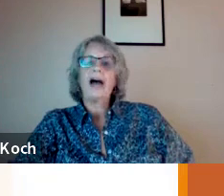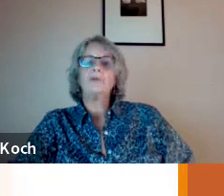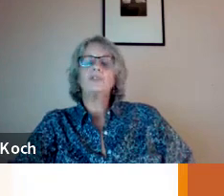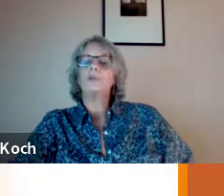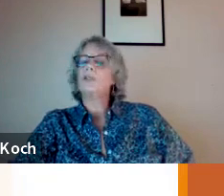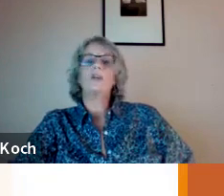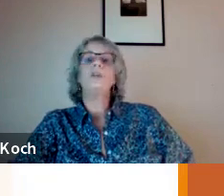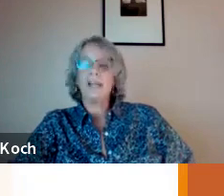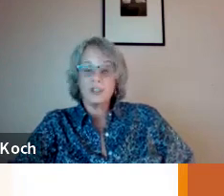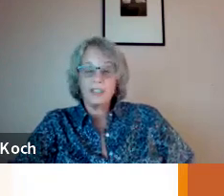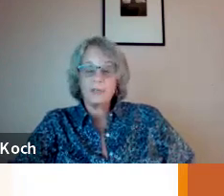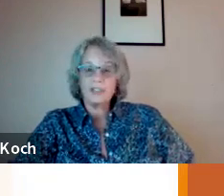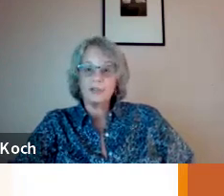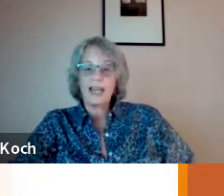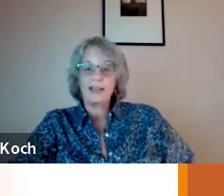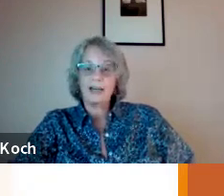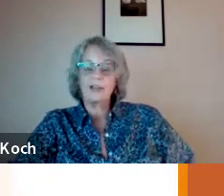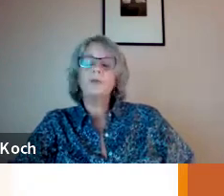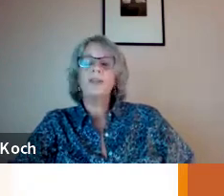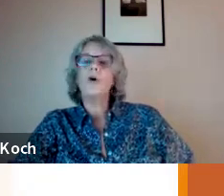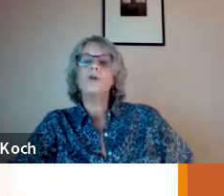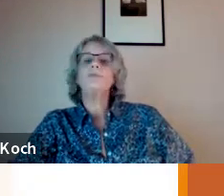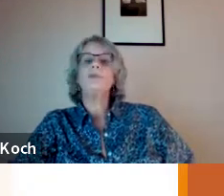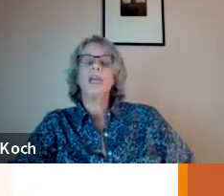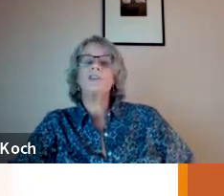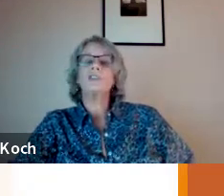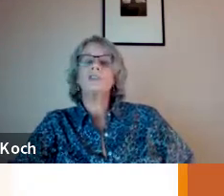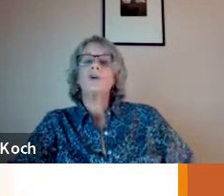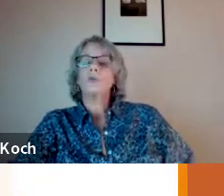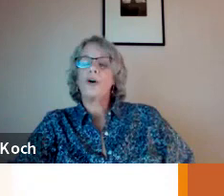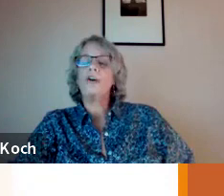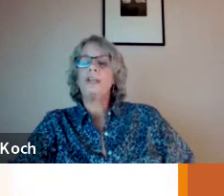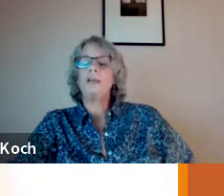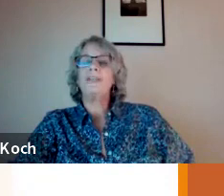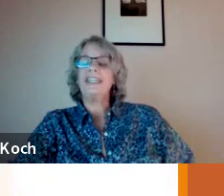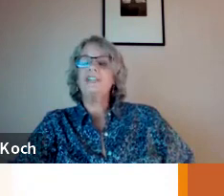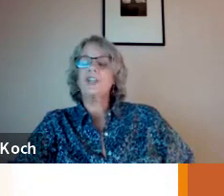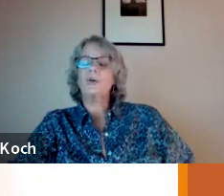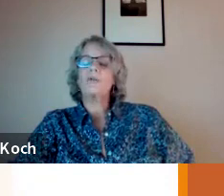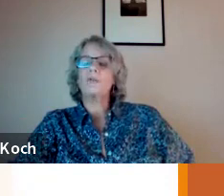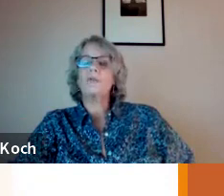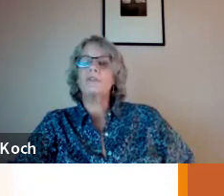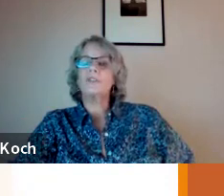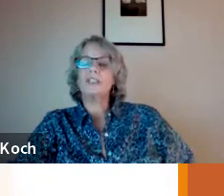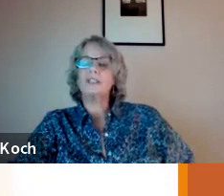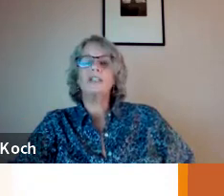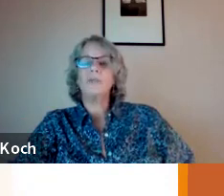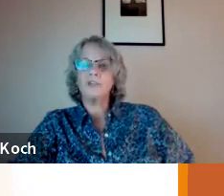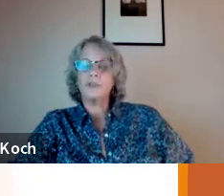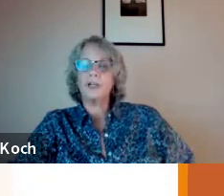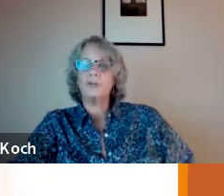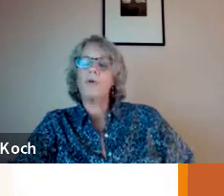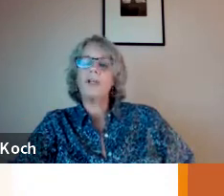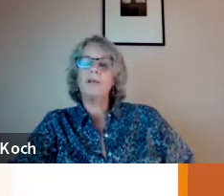Italiano. I was told that I could not speak to Mr. Italiano, that all communication regarding him needed to go through the